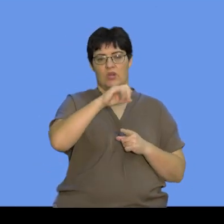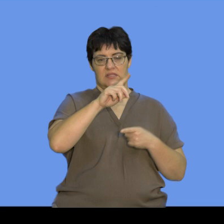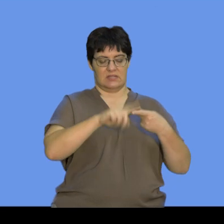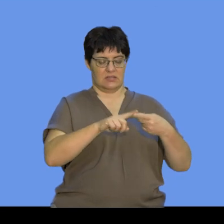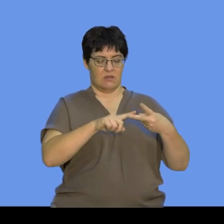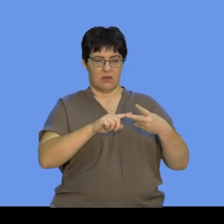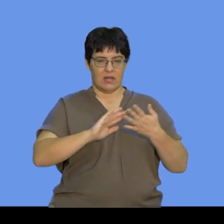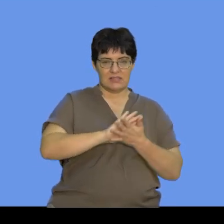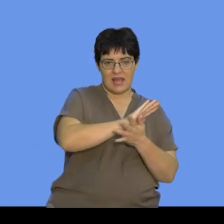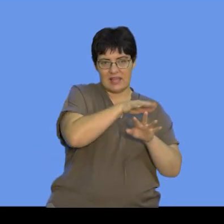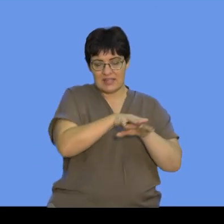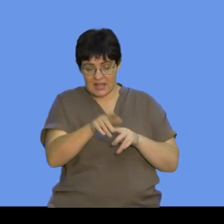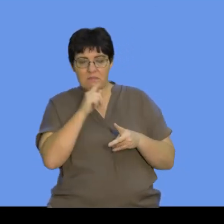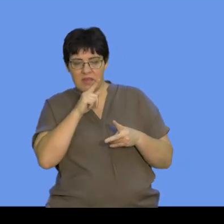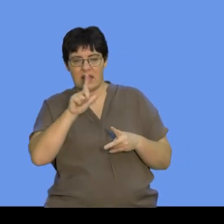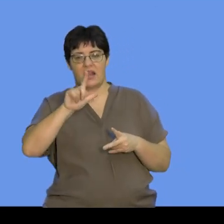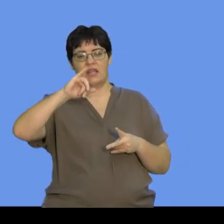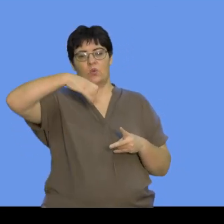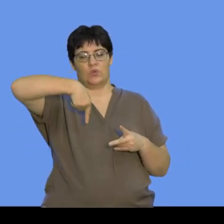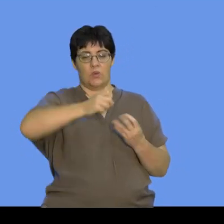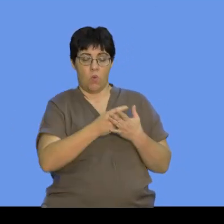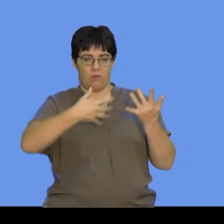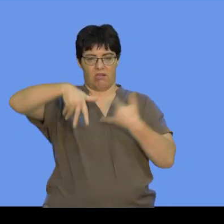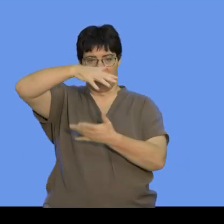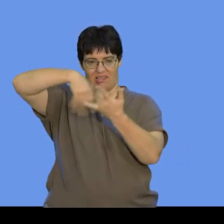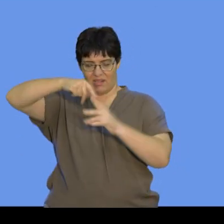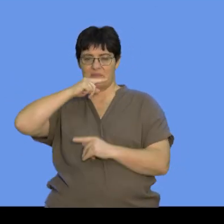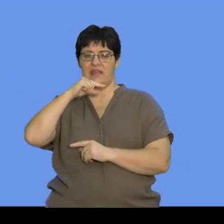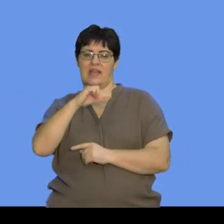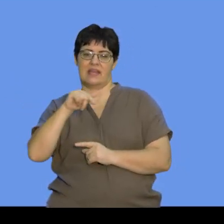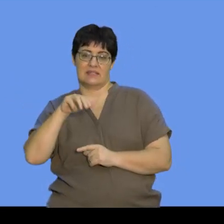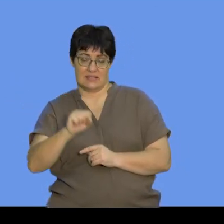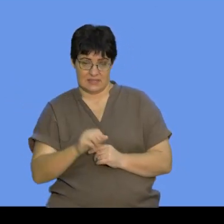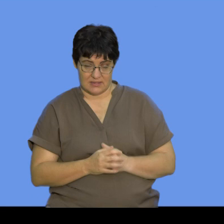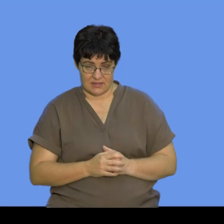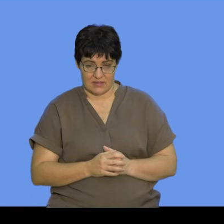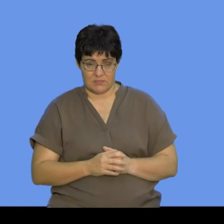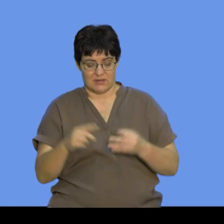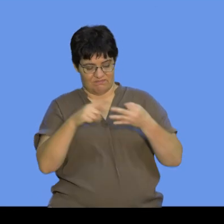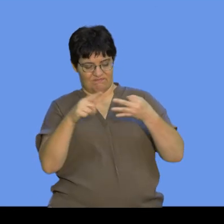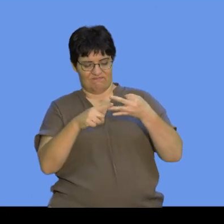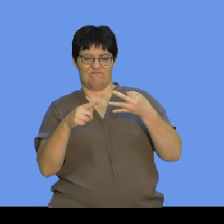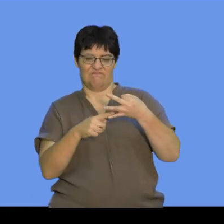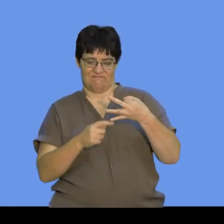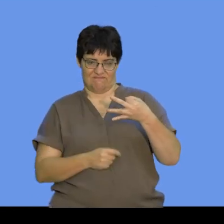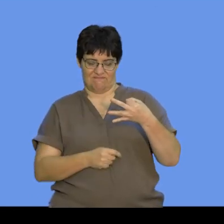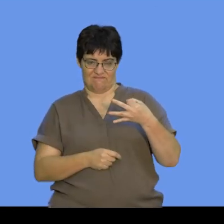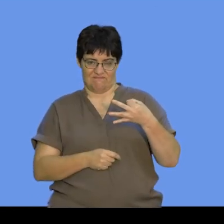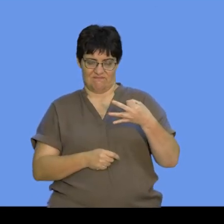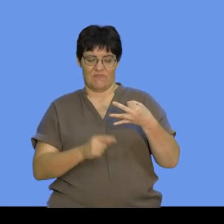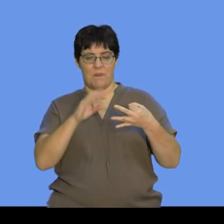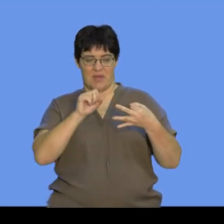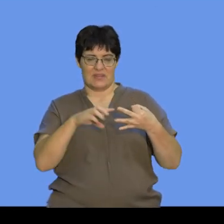okay? It could also be a gas, all right? So these are the three states or forms of matter. So